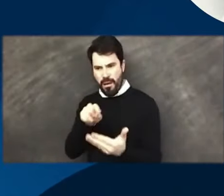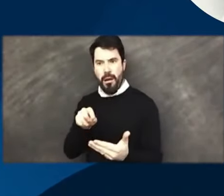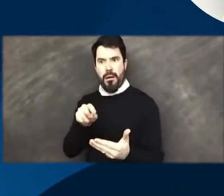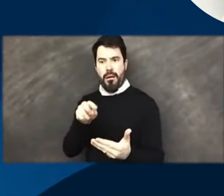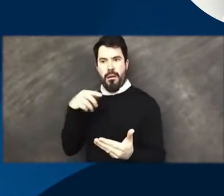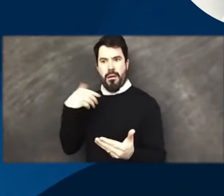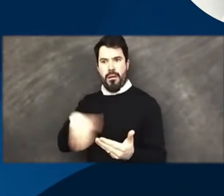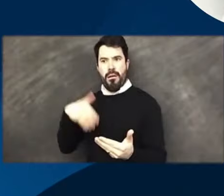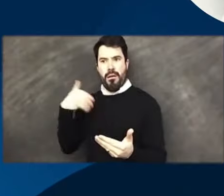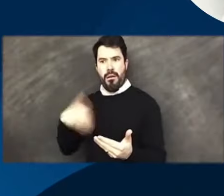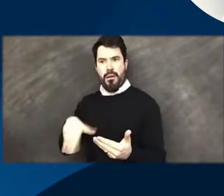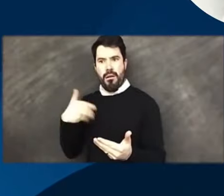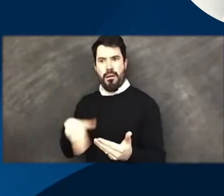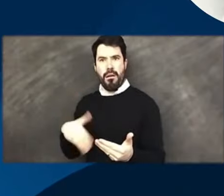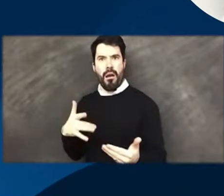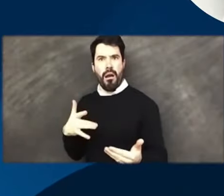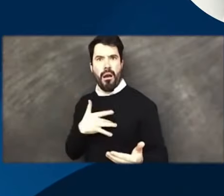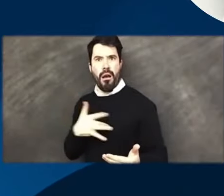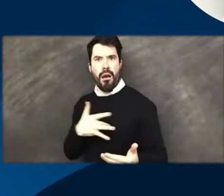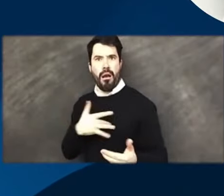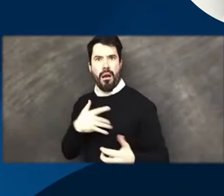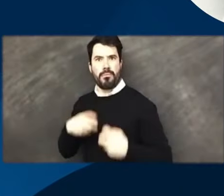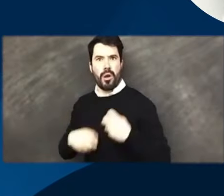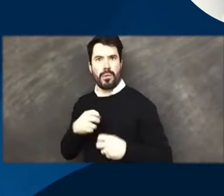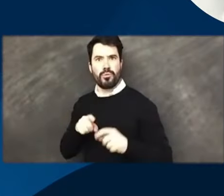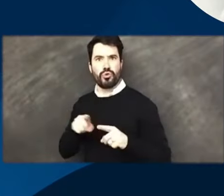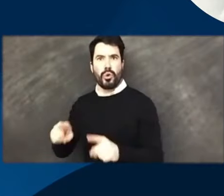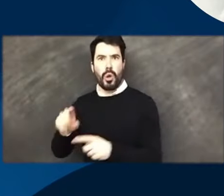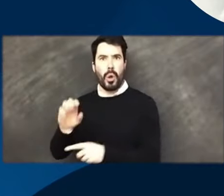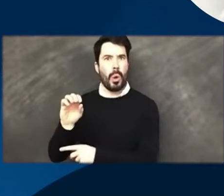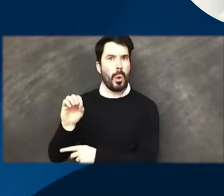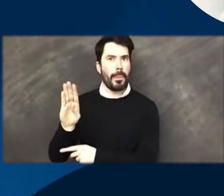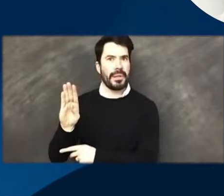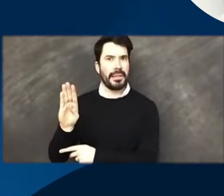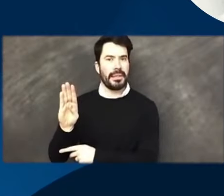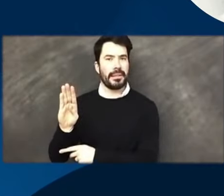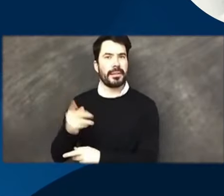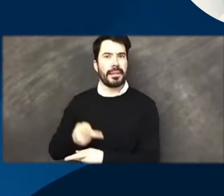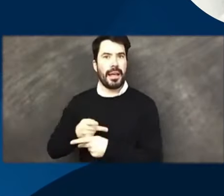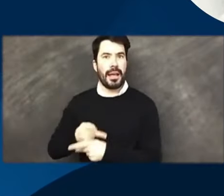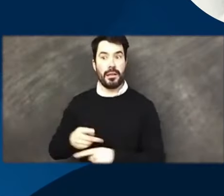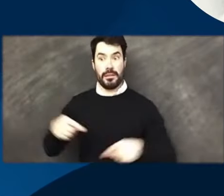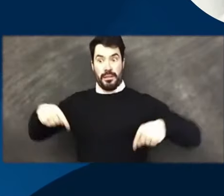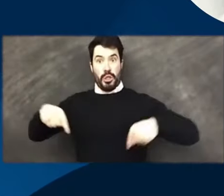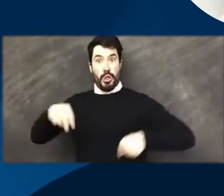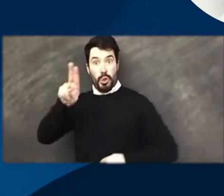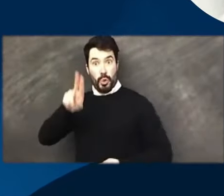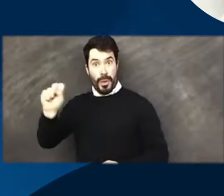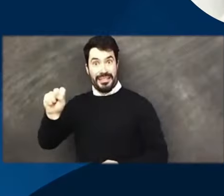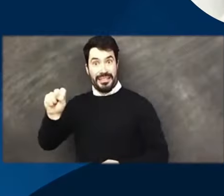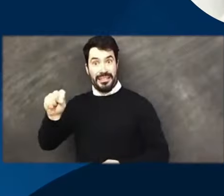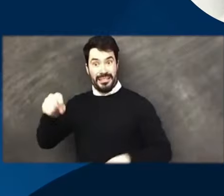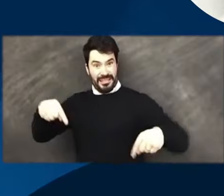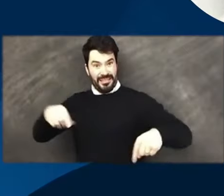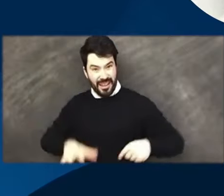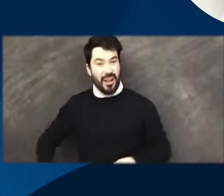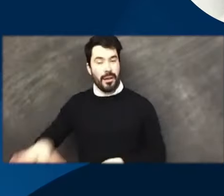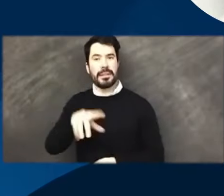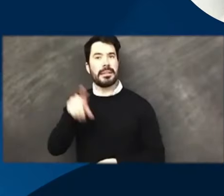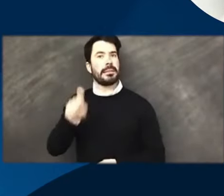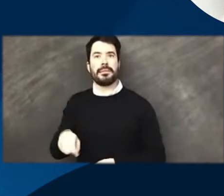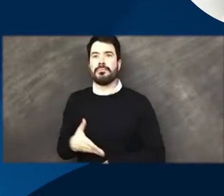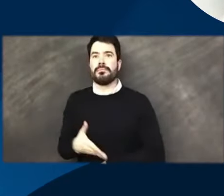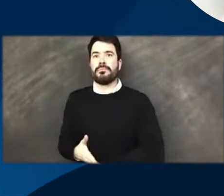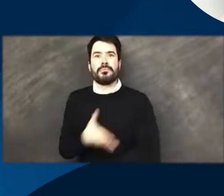cardiovascular outcomes in obstetric care. We as a country, as a nation, need to do better in providing prenatal